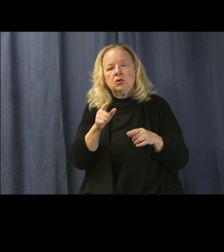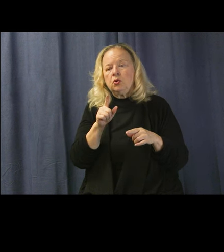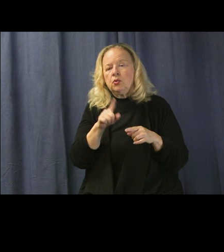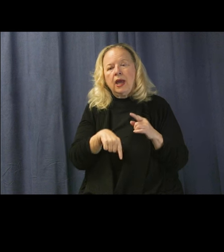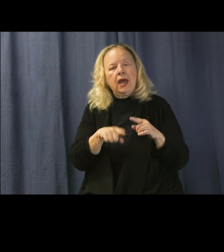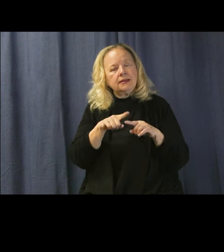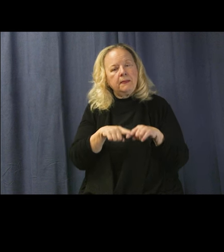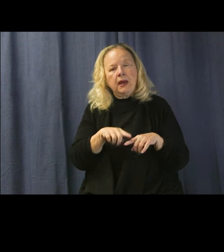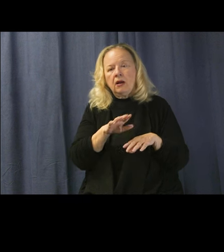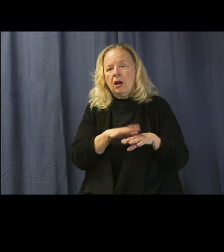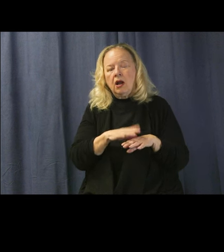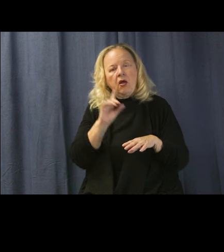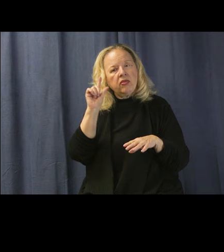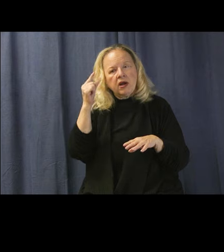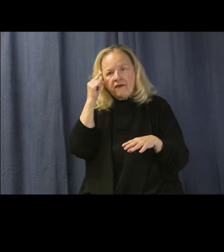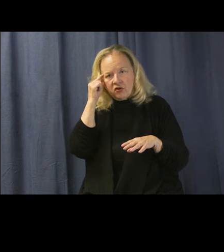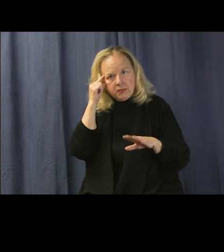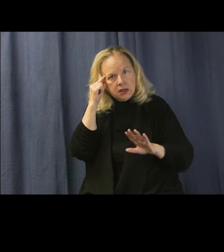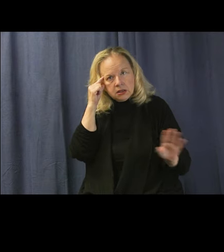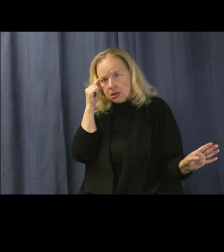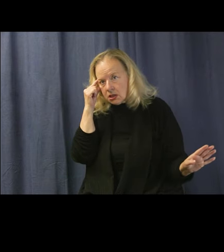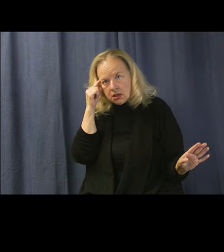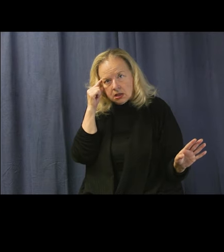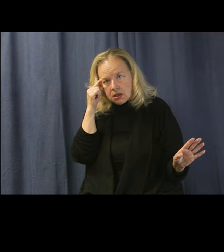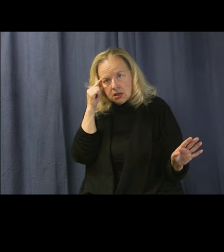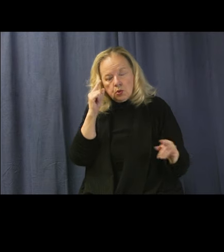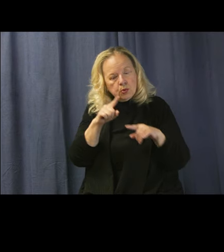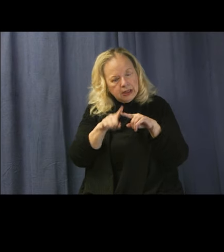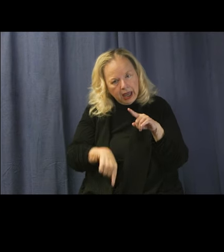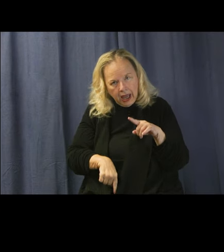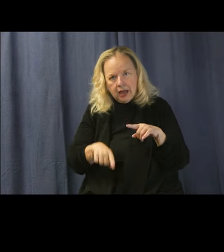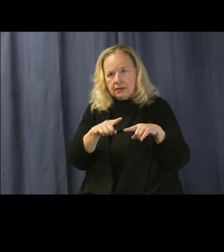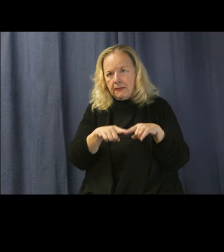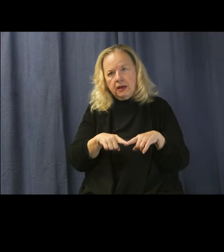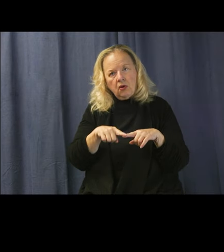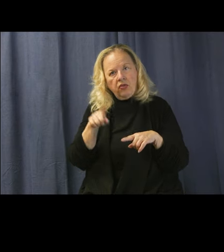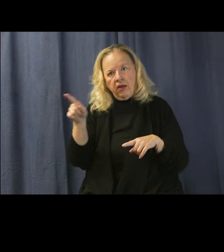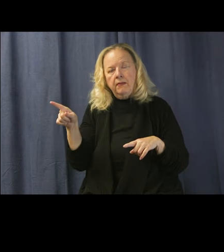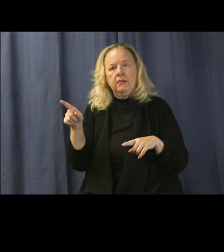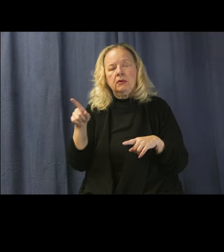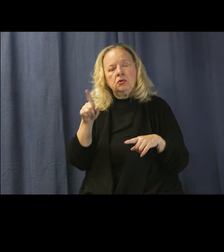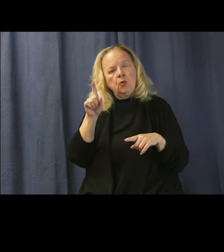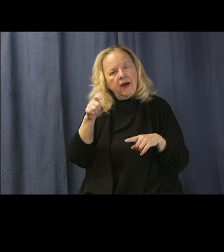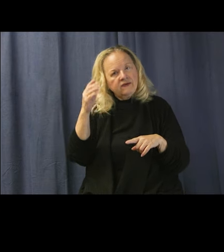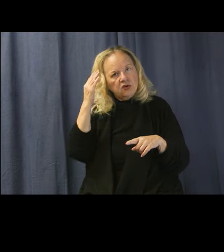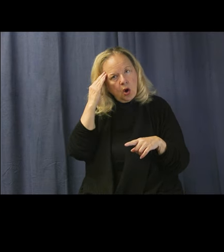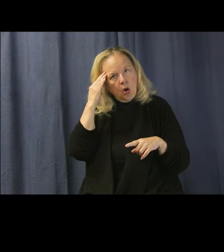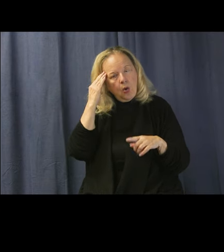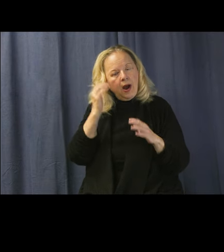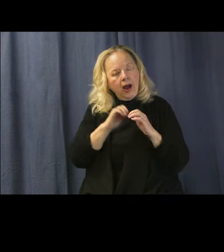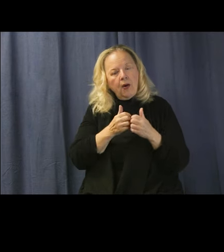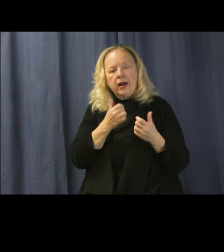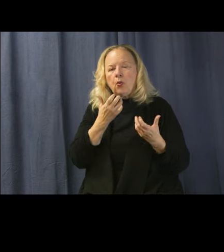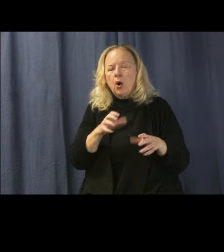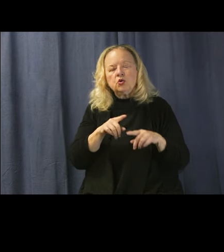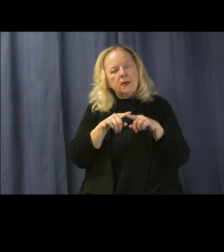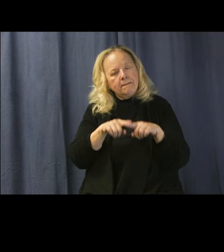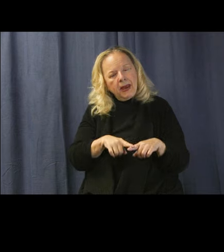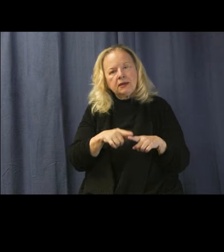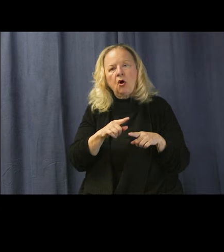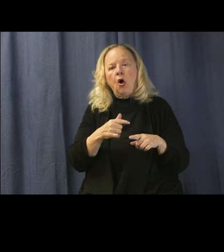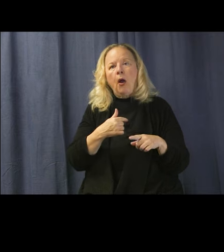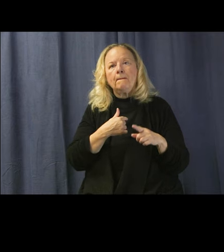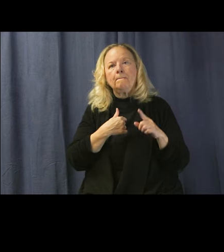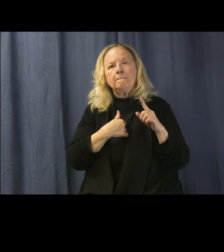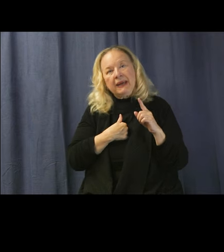the government. You cannot depend on the government, so you have to know. And it's the same thing. I don't want you to have to depend